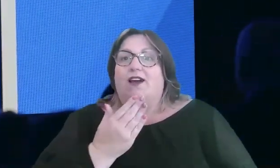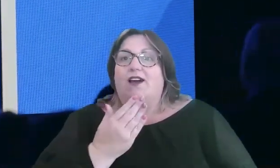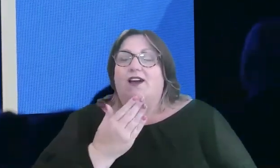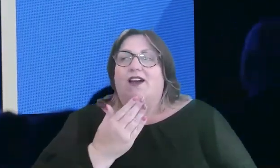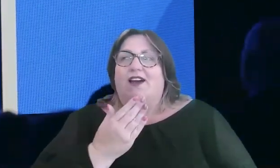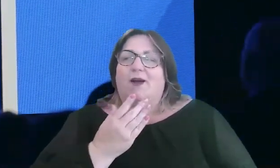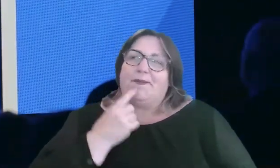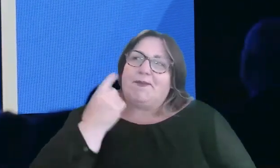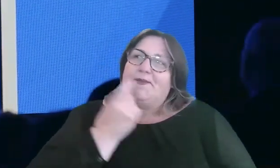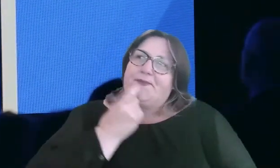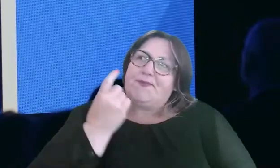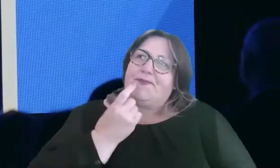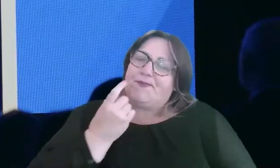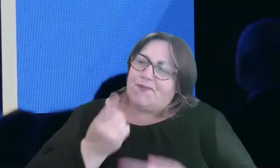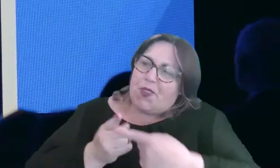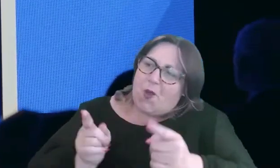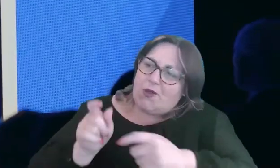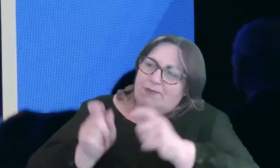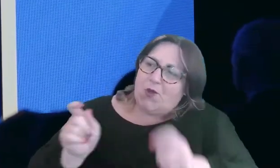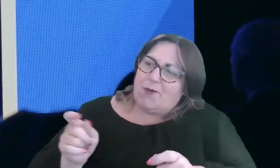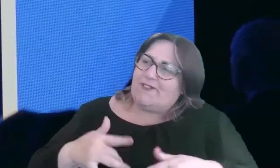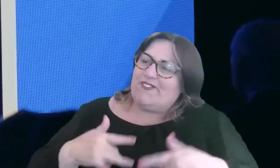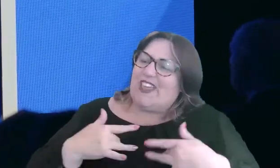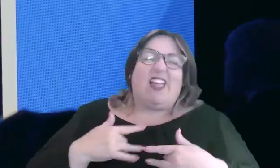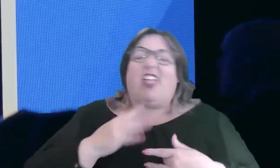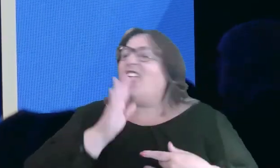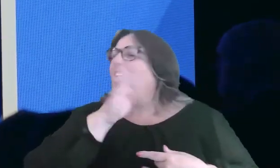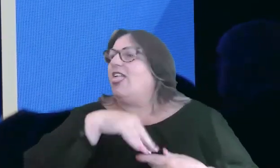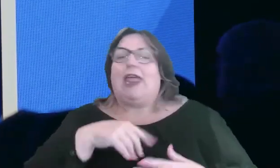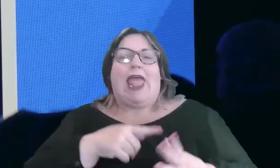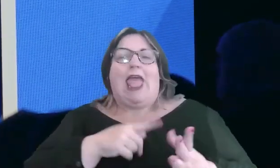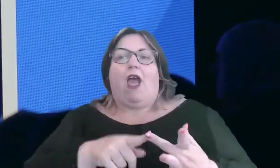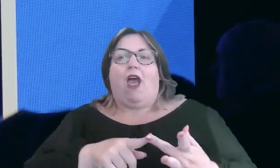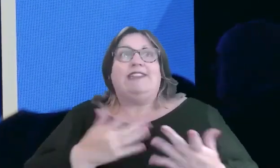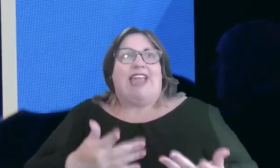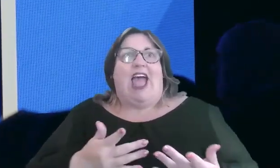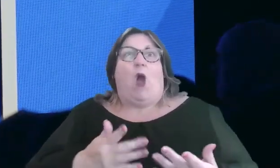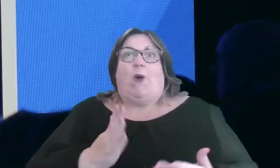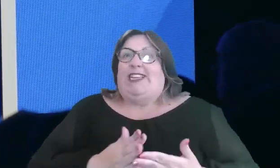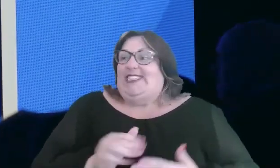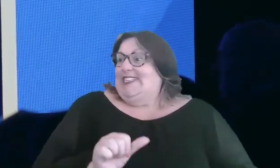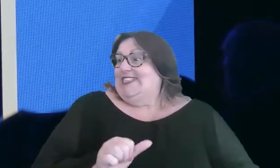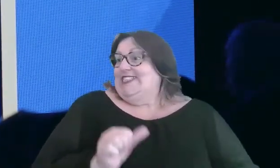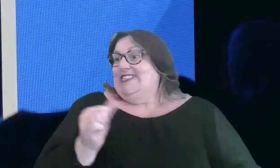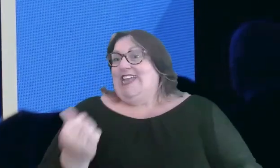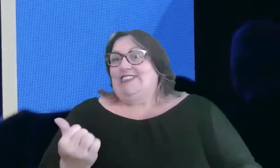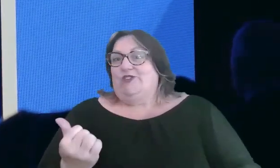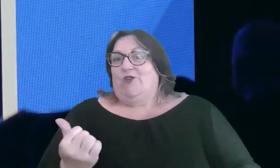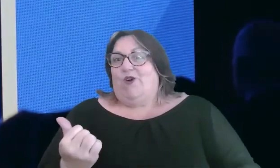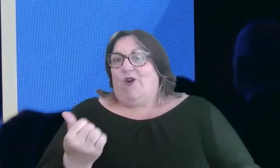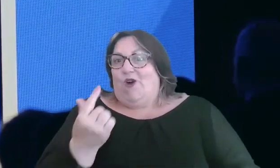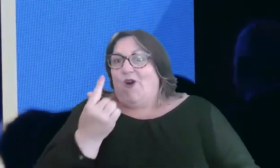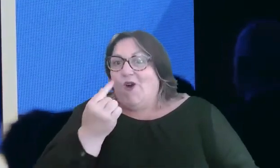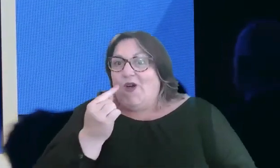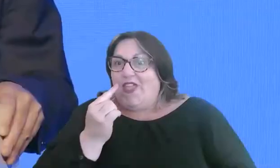wouldn't necessarily see their future in AI, and now that campus is right next to their school, so they can do those lessons, they can